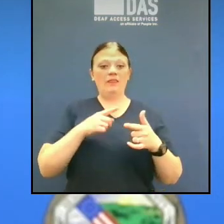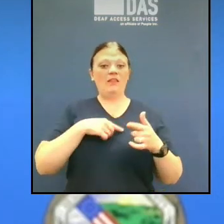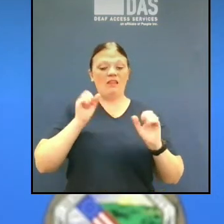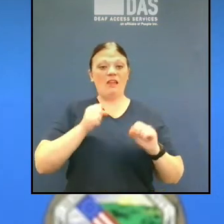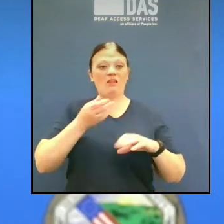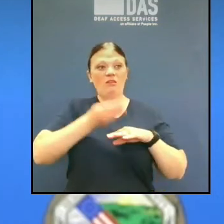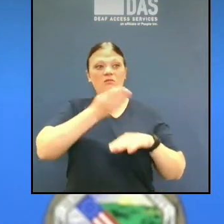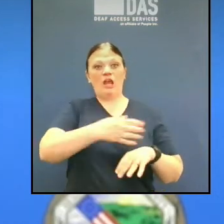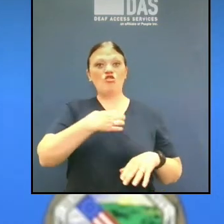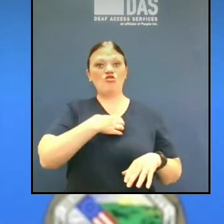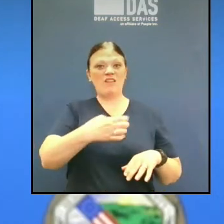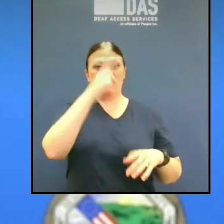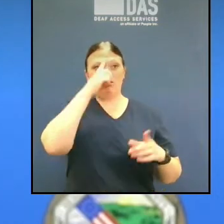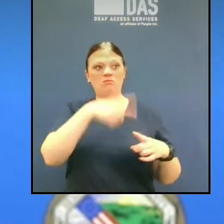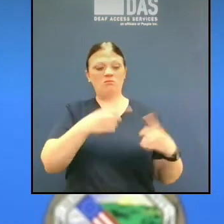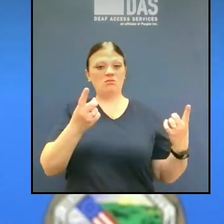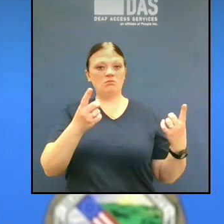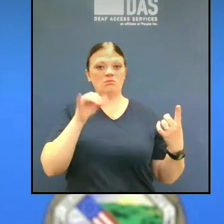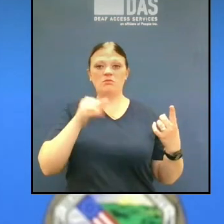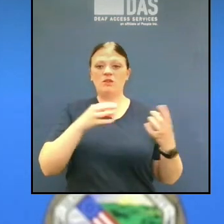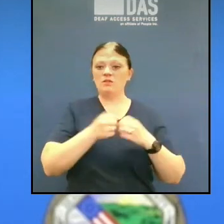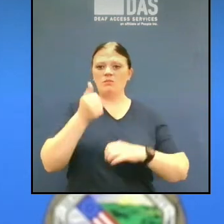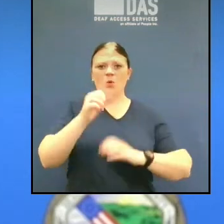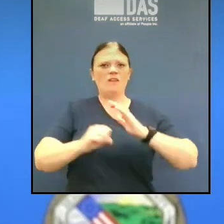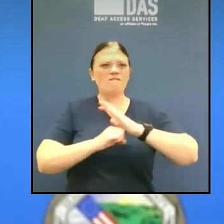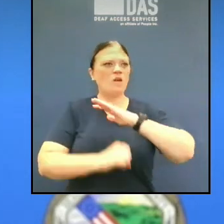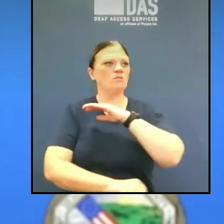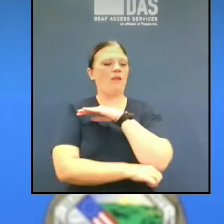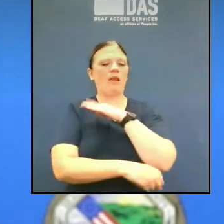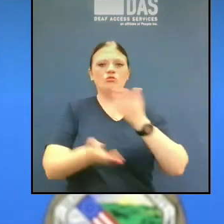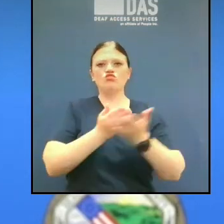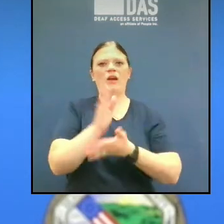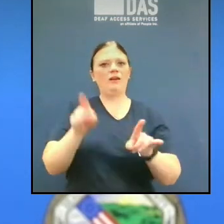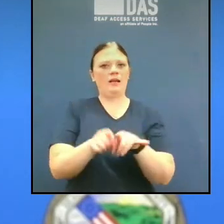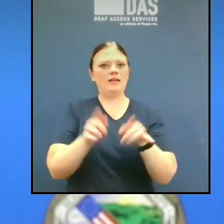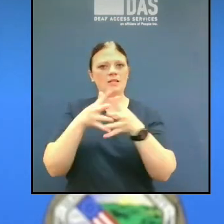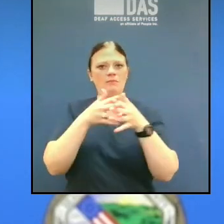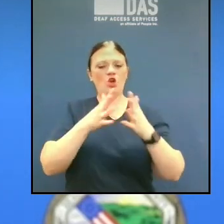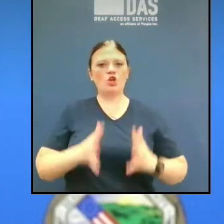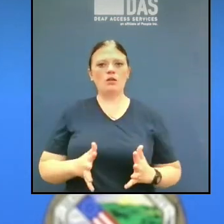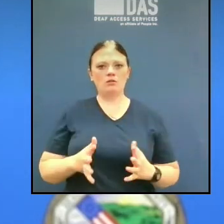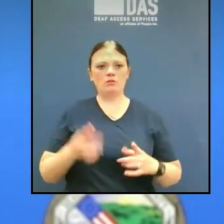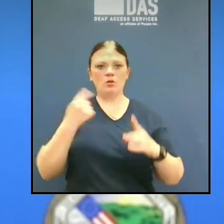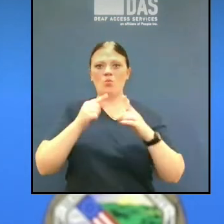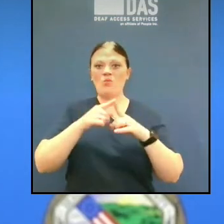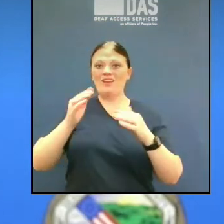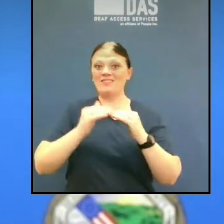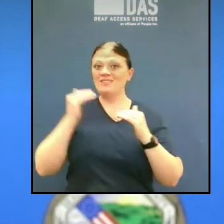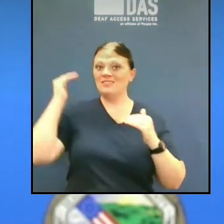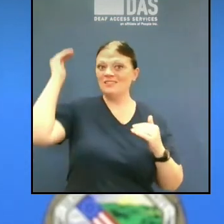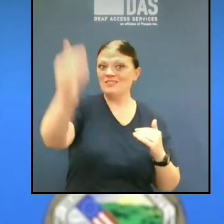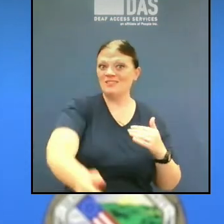their government is one of the most fundamental rights we have as Americans. When it goes beyond that, when it engages